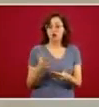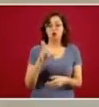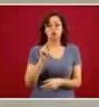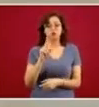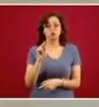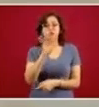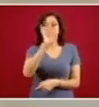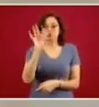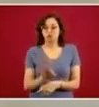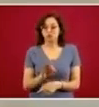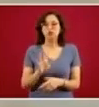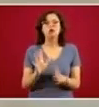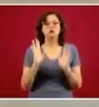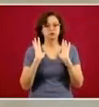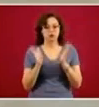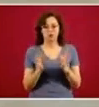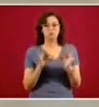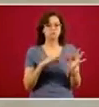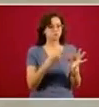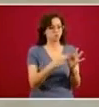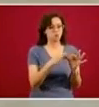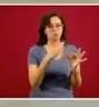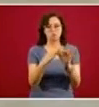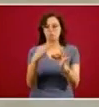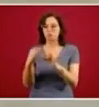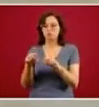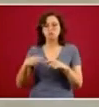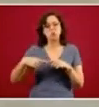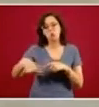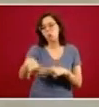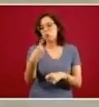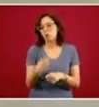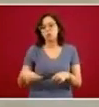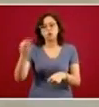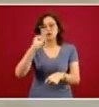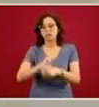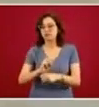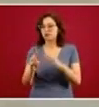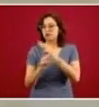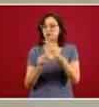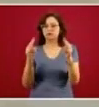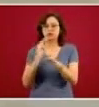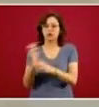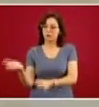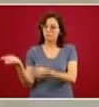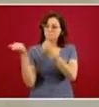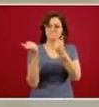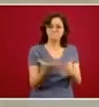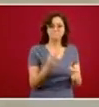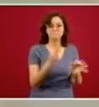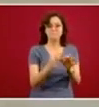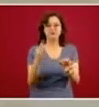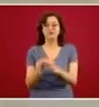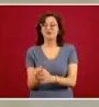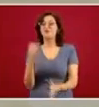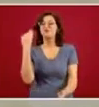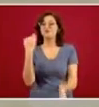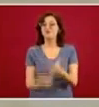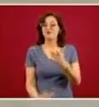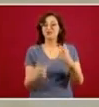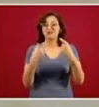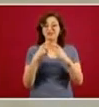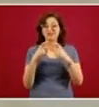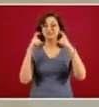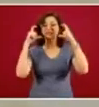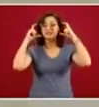in the process of being fully available. We have 80% of capacity covered by now, and it will